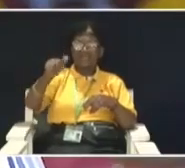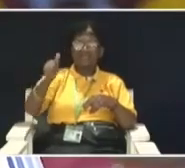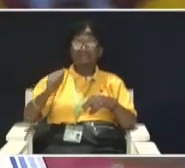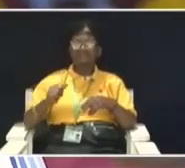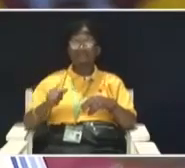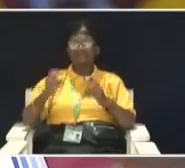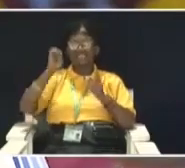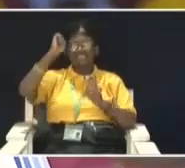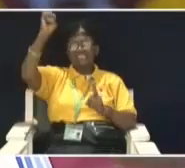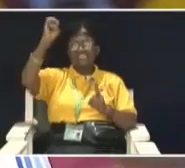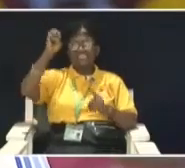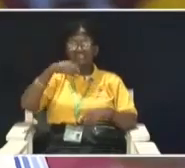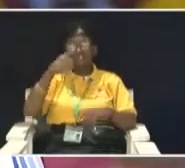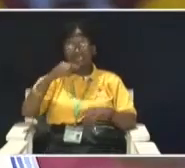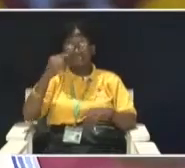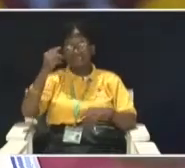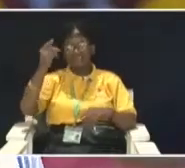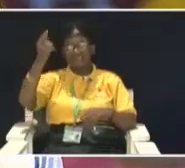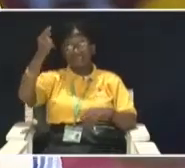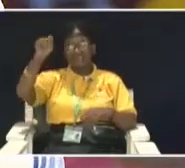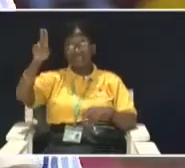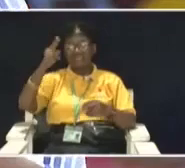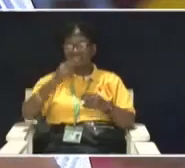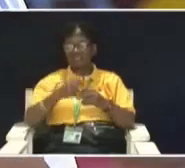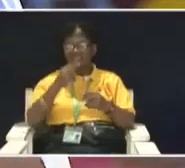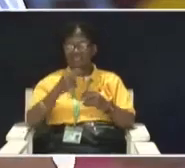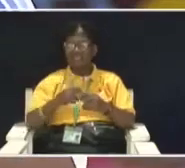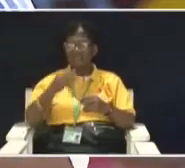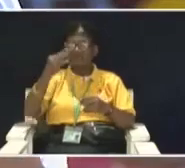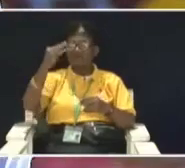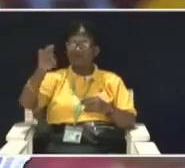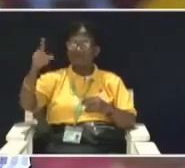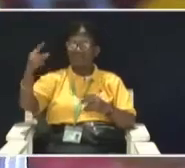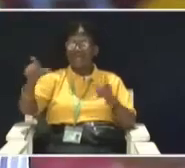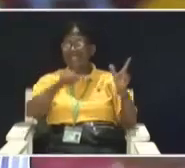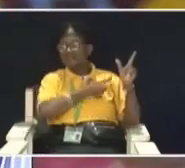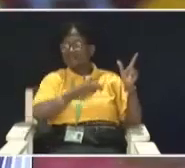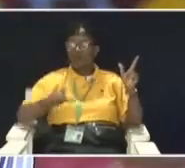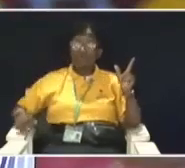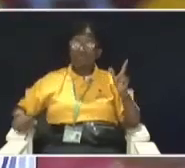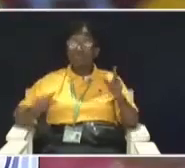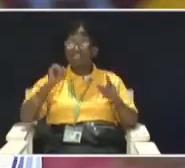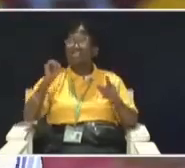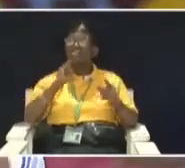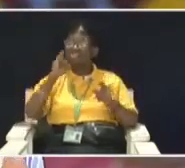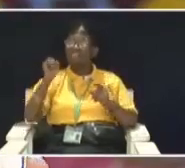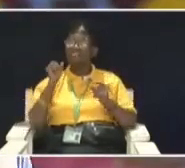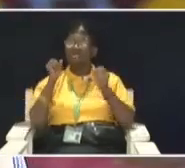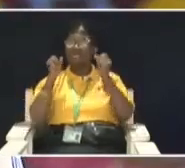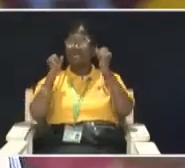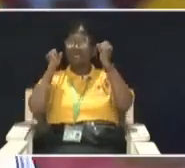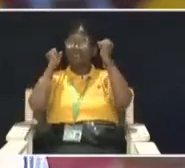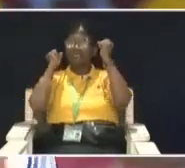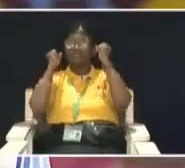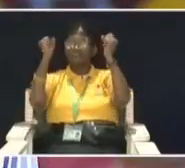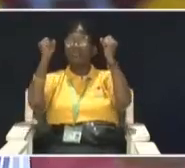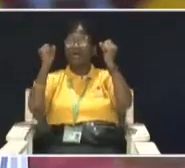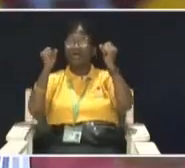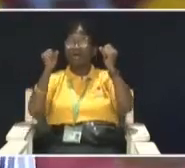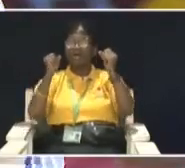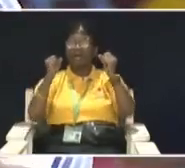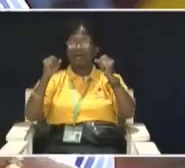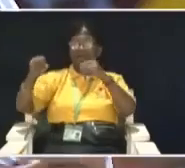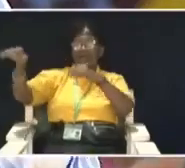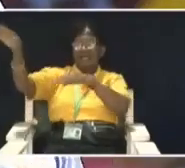It says, the name of the Lord is a strong tower. The righteous runneth into it